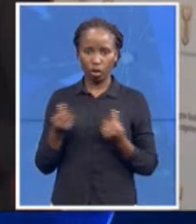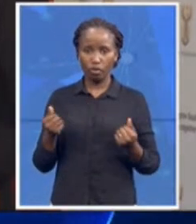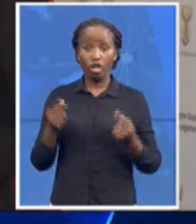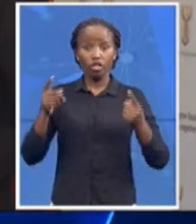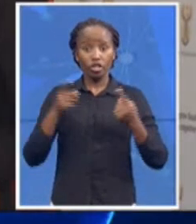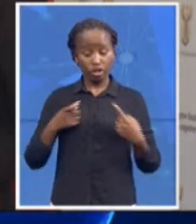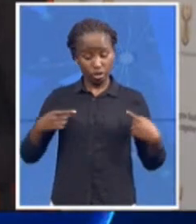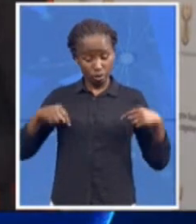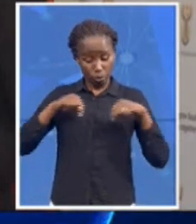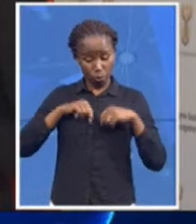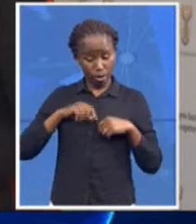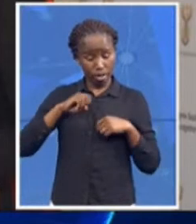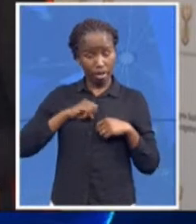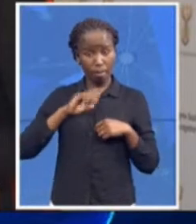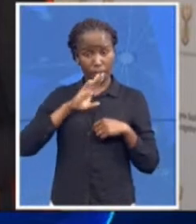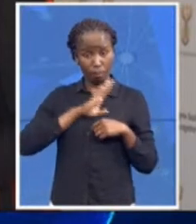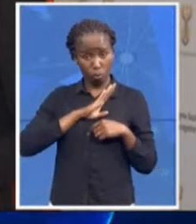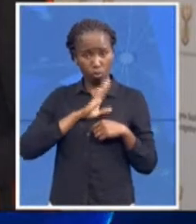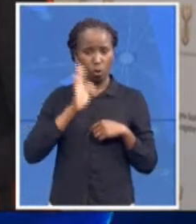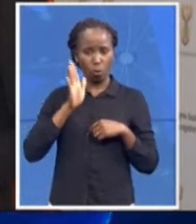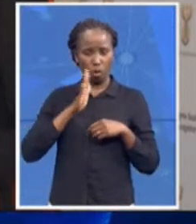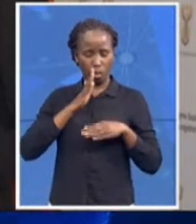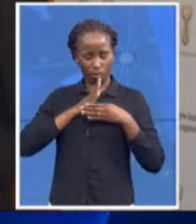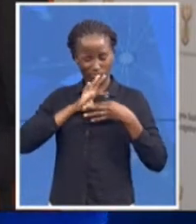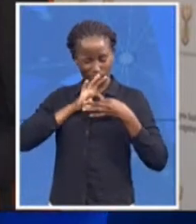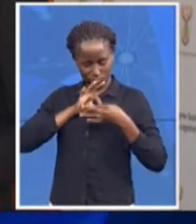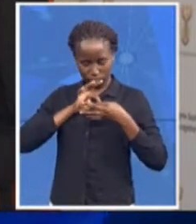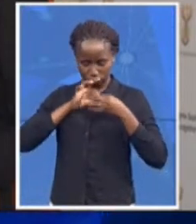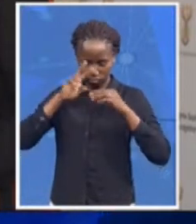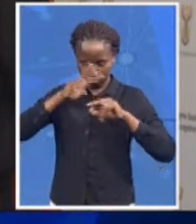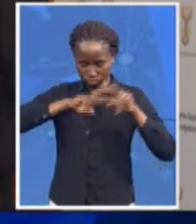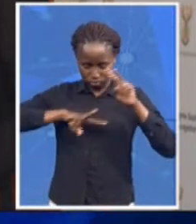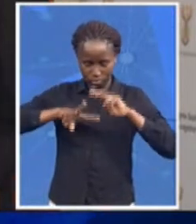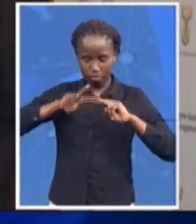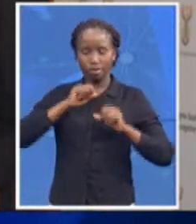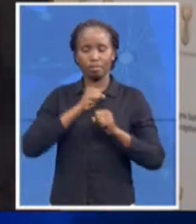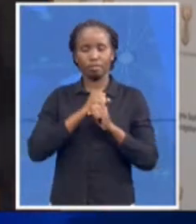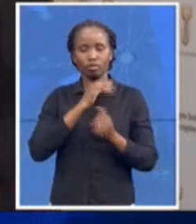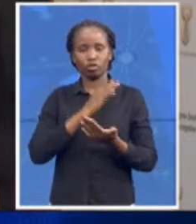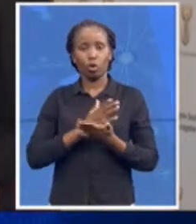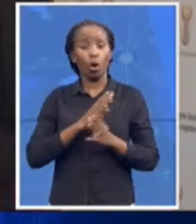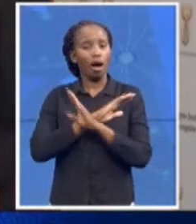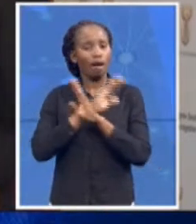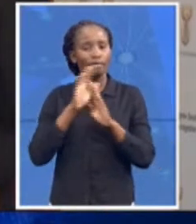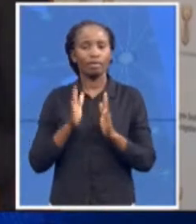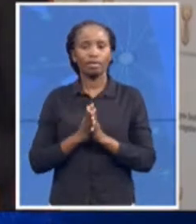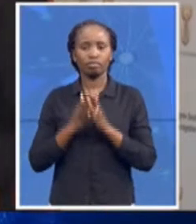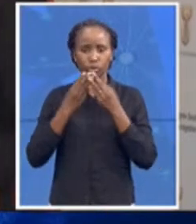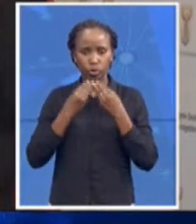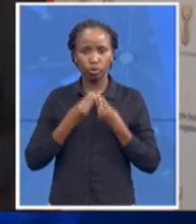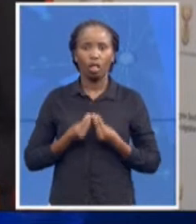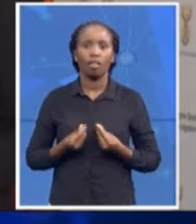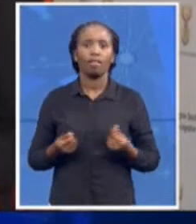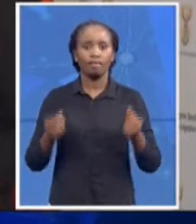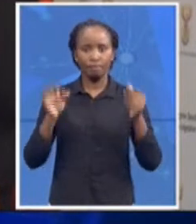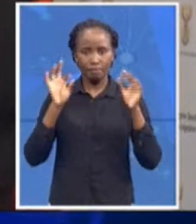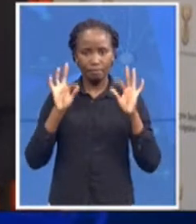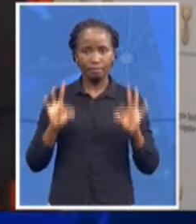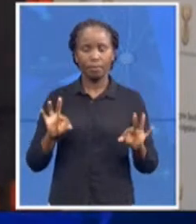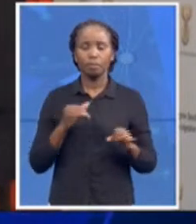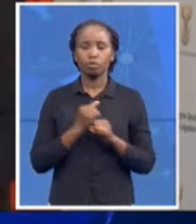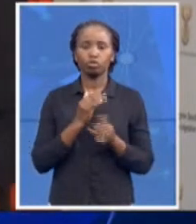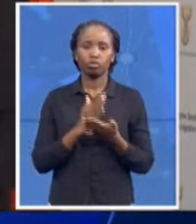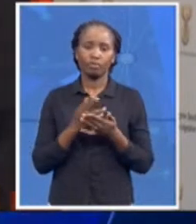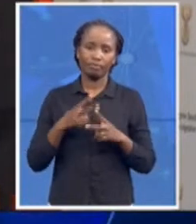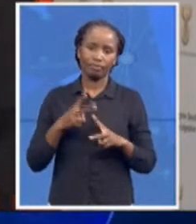to ensure that those matters are dealt with effectively and also that they are finalized within a very short space of time.